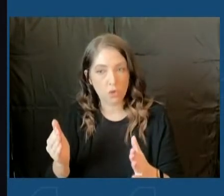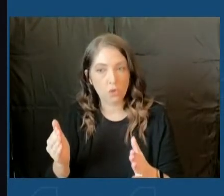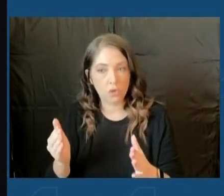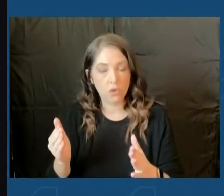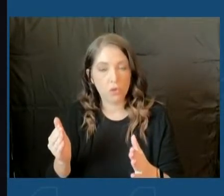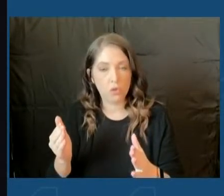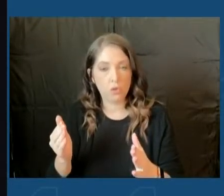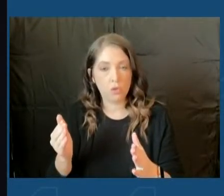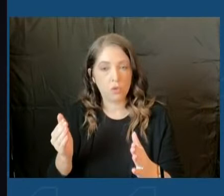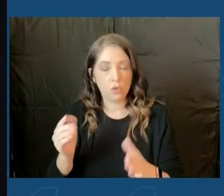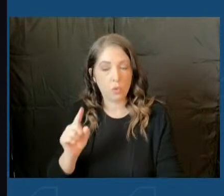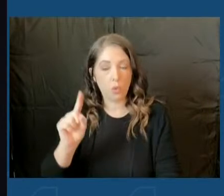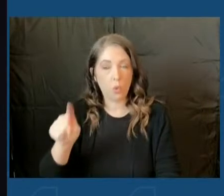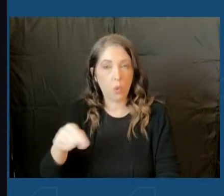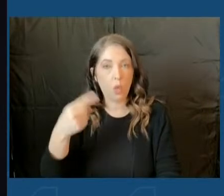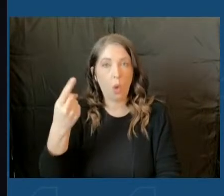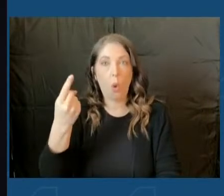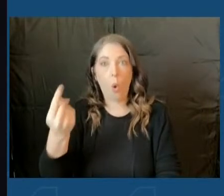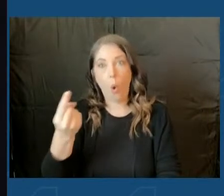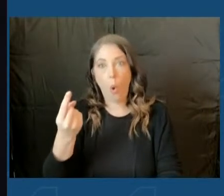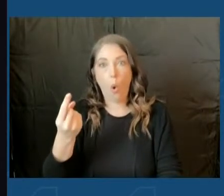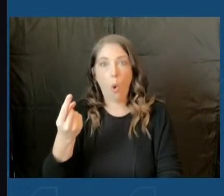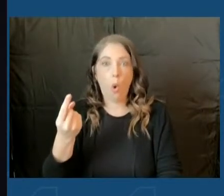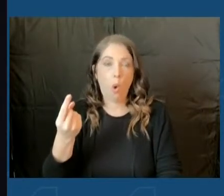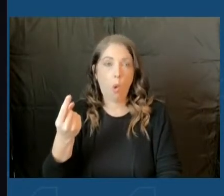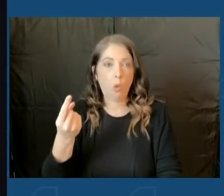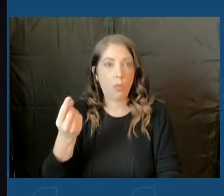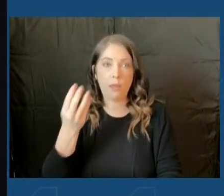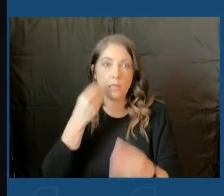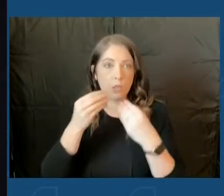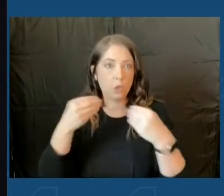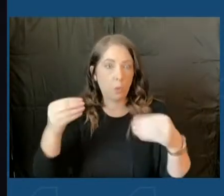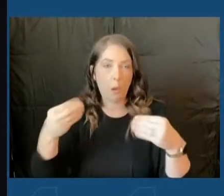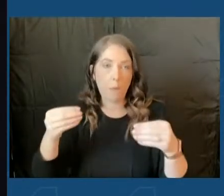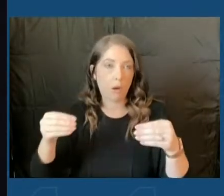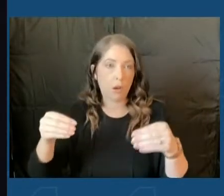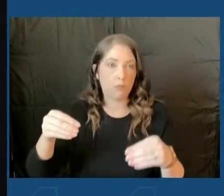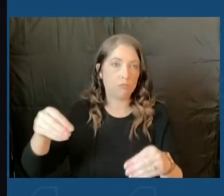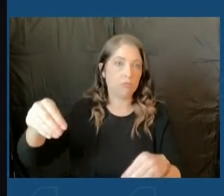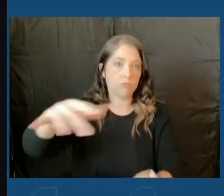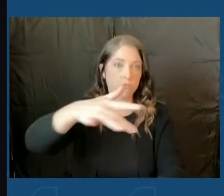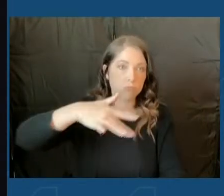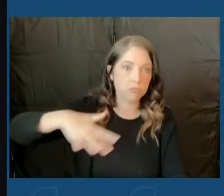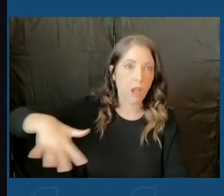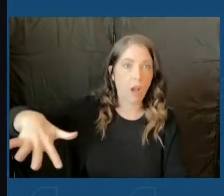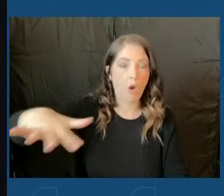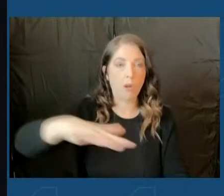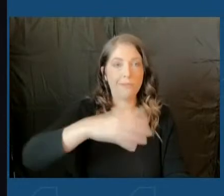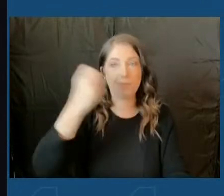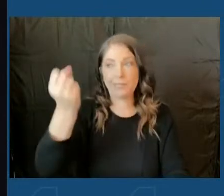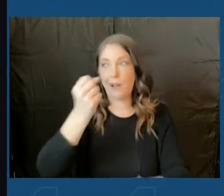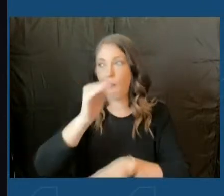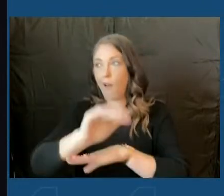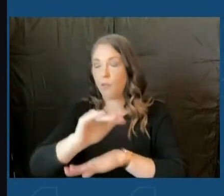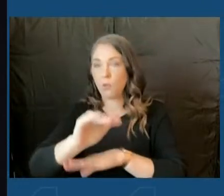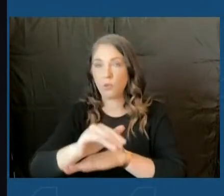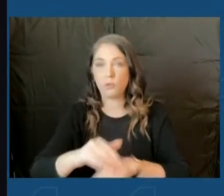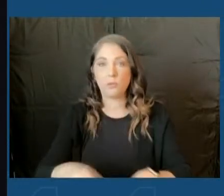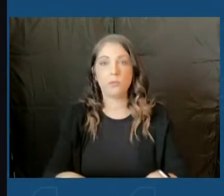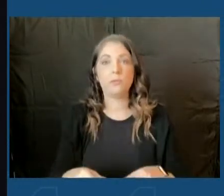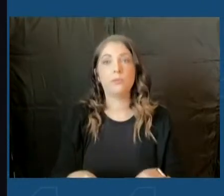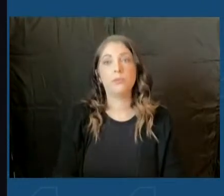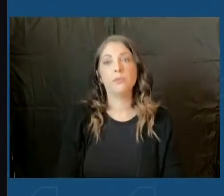in the only supermarket in the desert on a Saturday afternoon. And I was talking